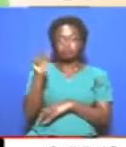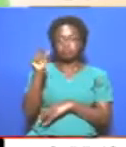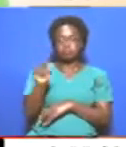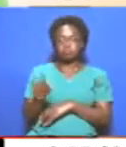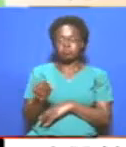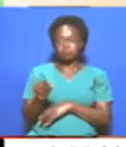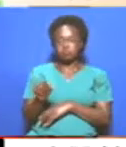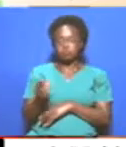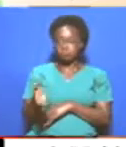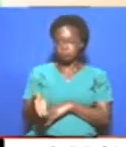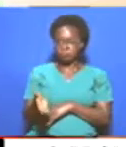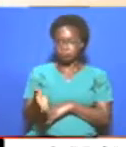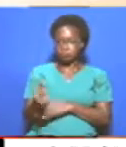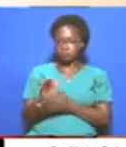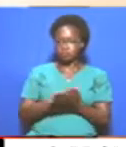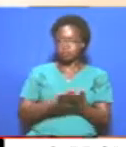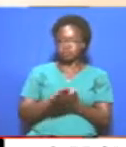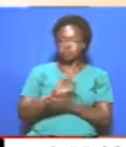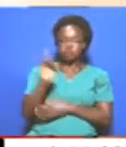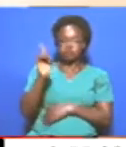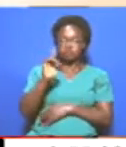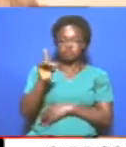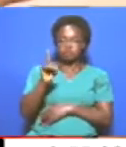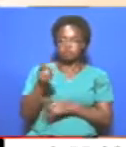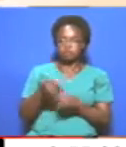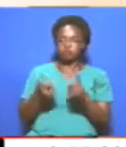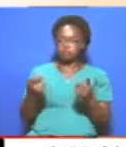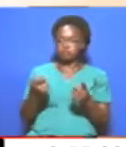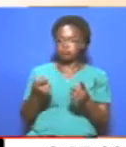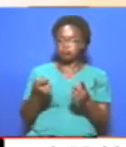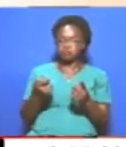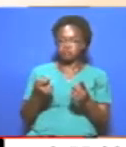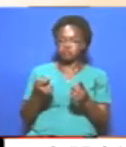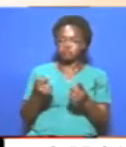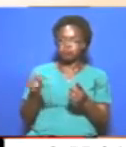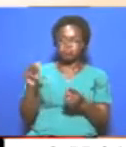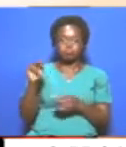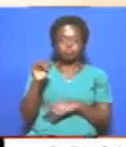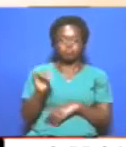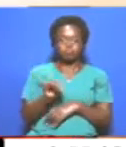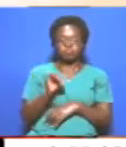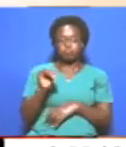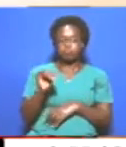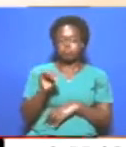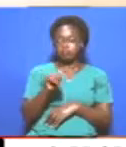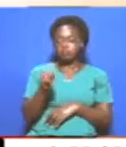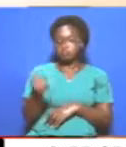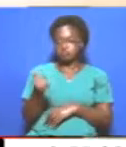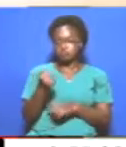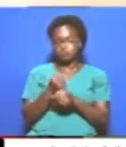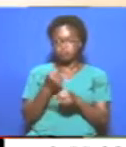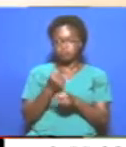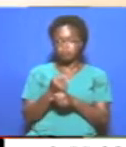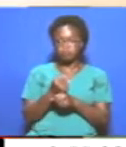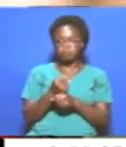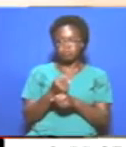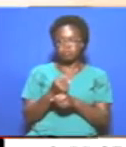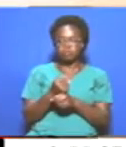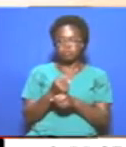was here, based in Nairobi, from which Angie and Rugoi were working. I mean, she was